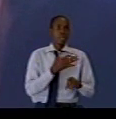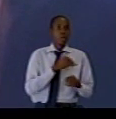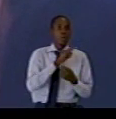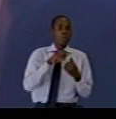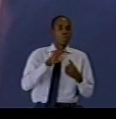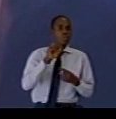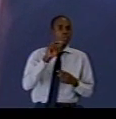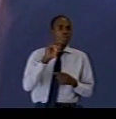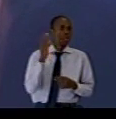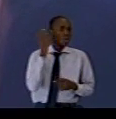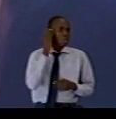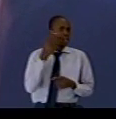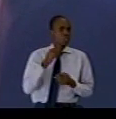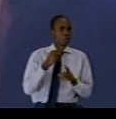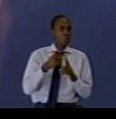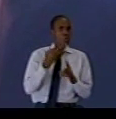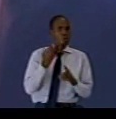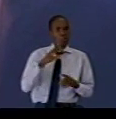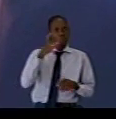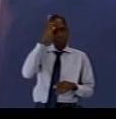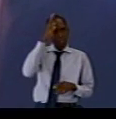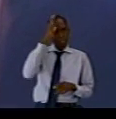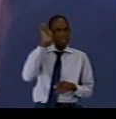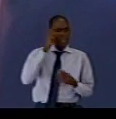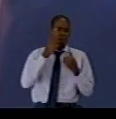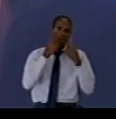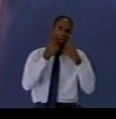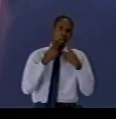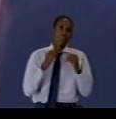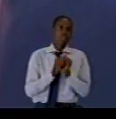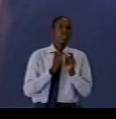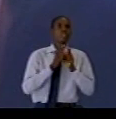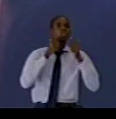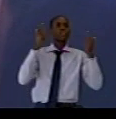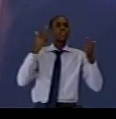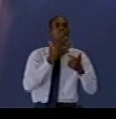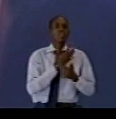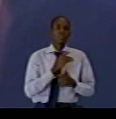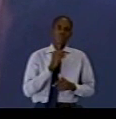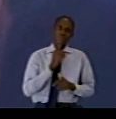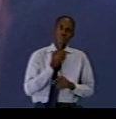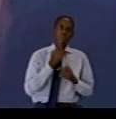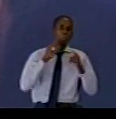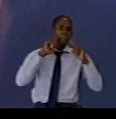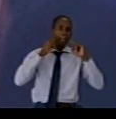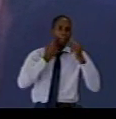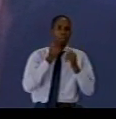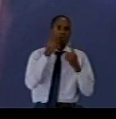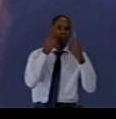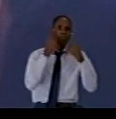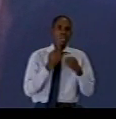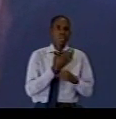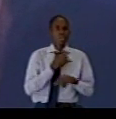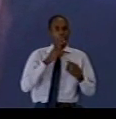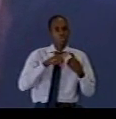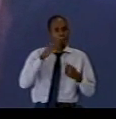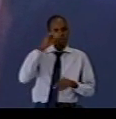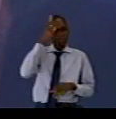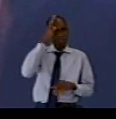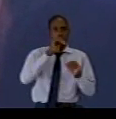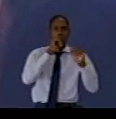when Esau heard the words of his father, he cried with a great and exceeding bitter cry and said unto his